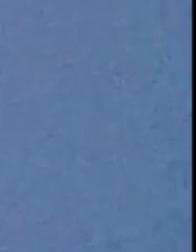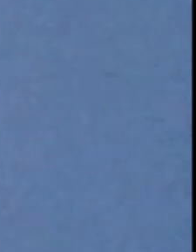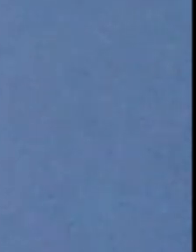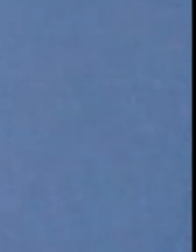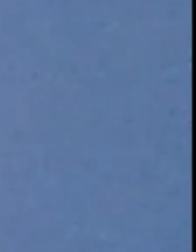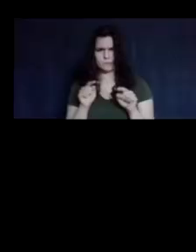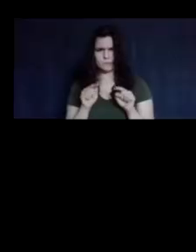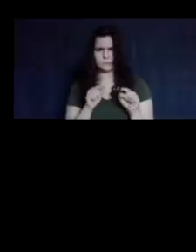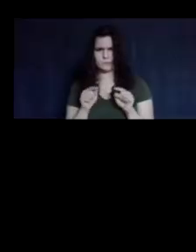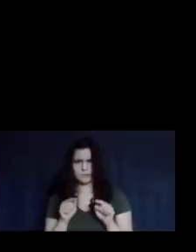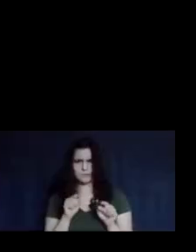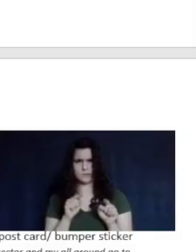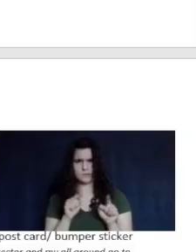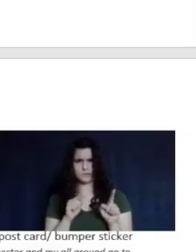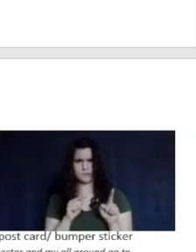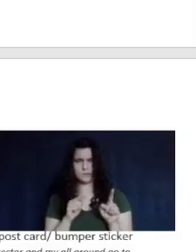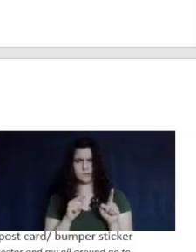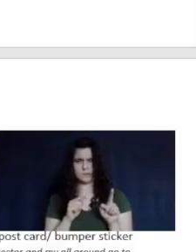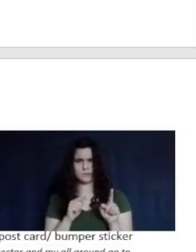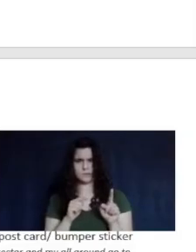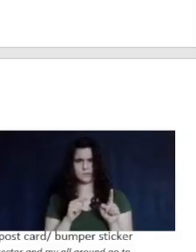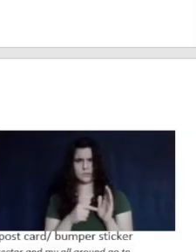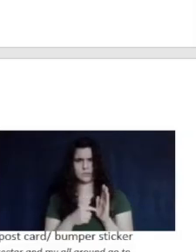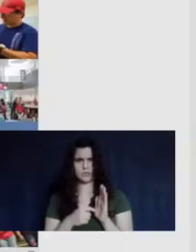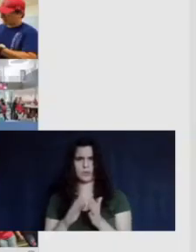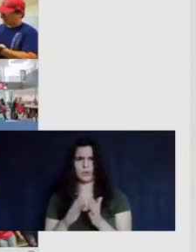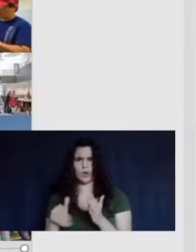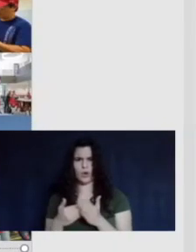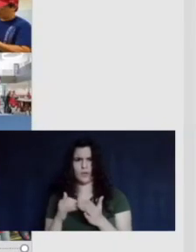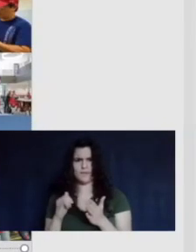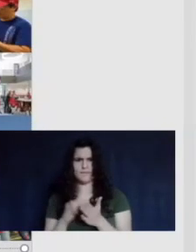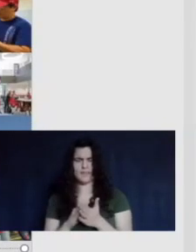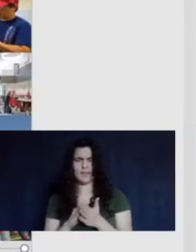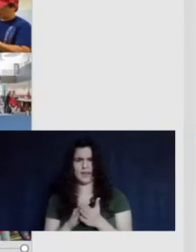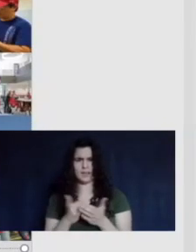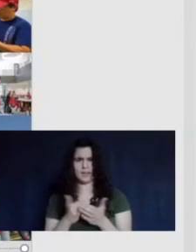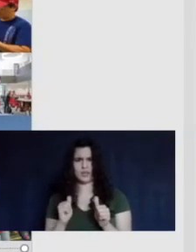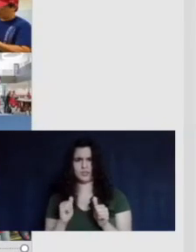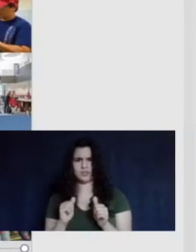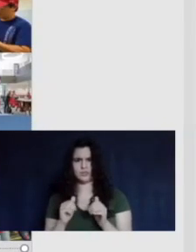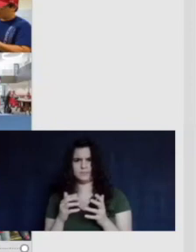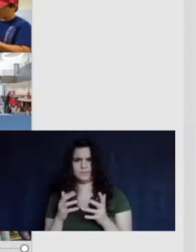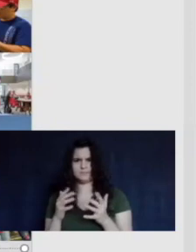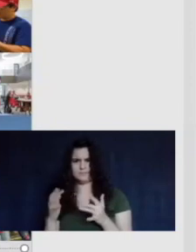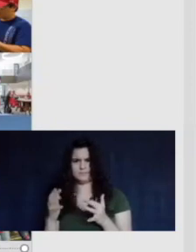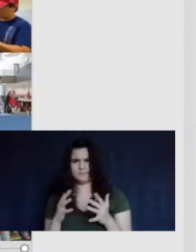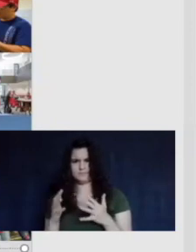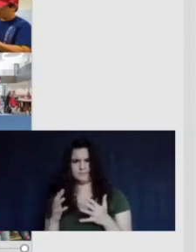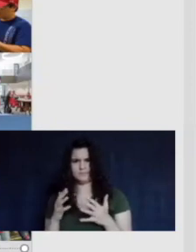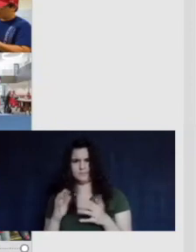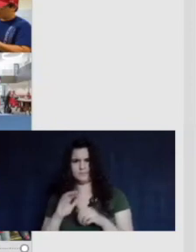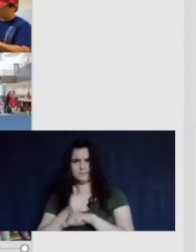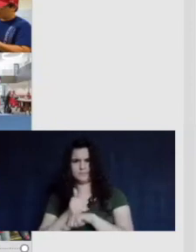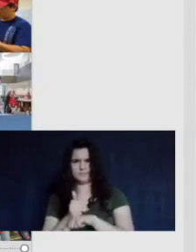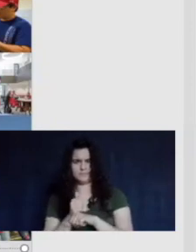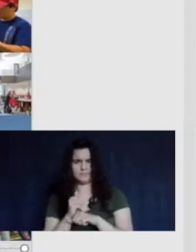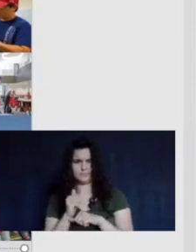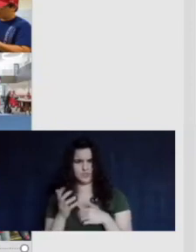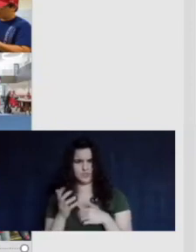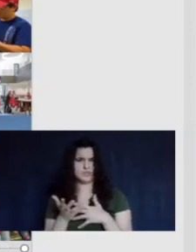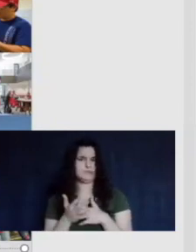to getting all that stuff taken care of for us. Just,